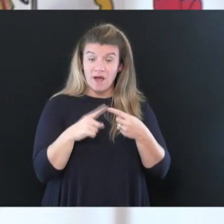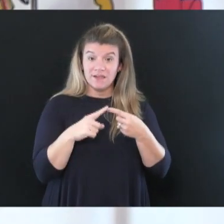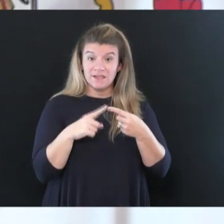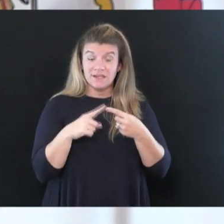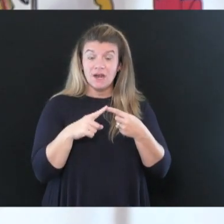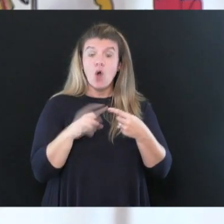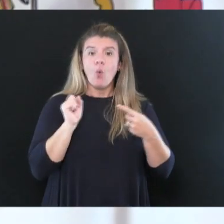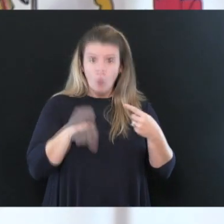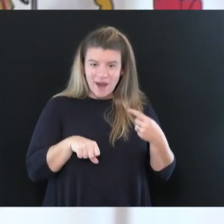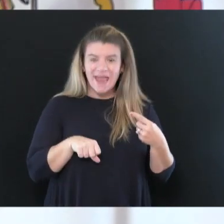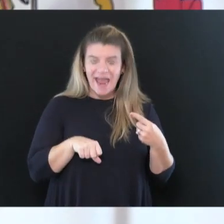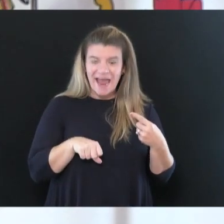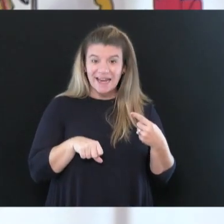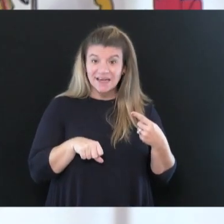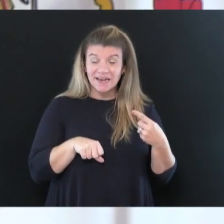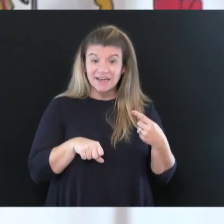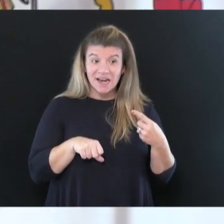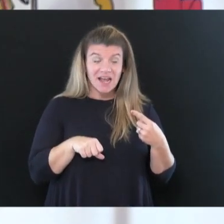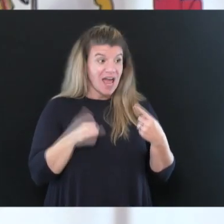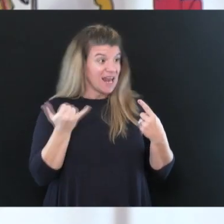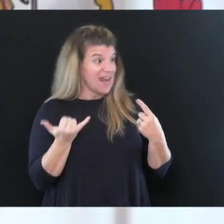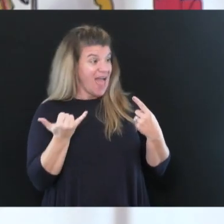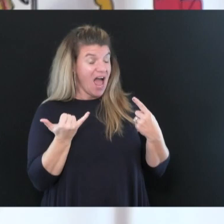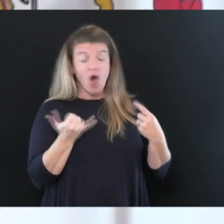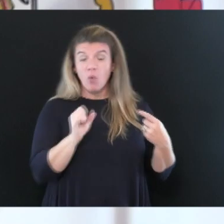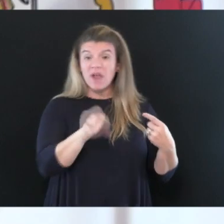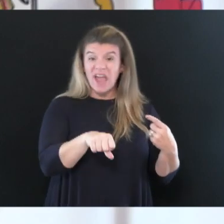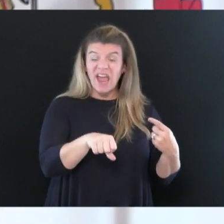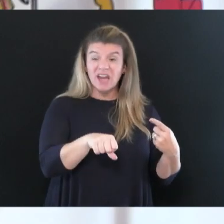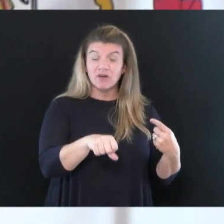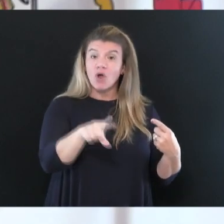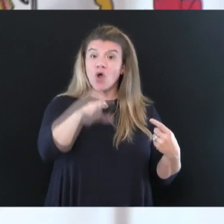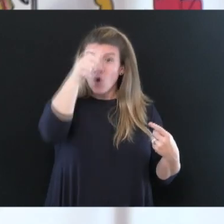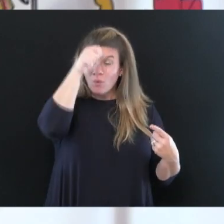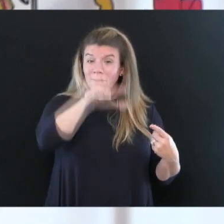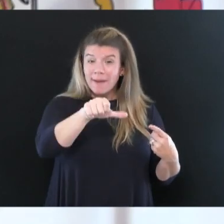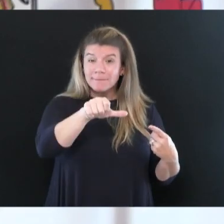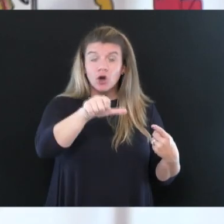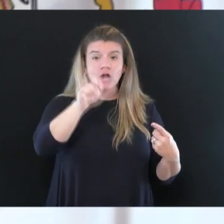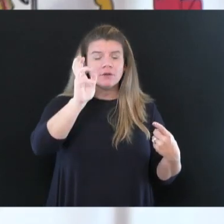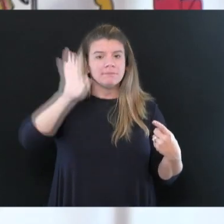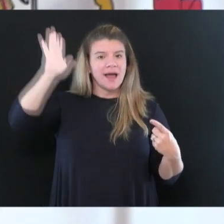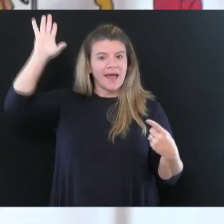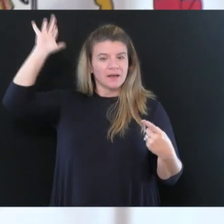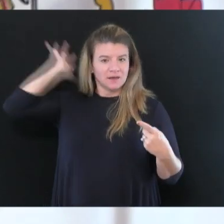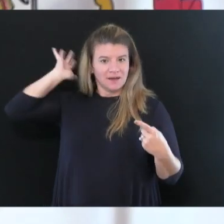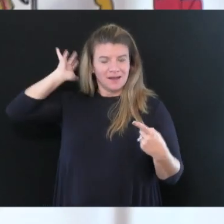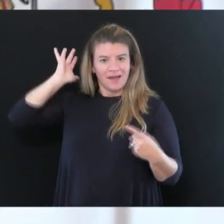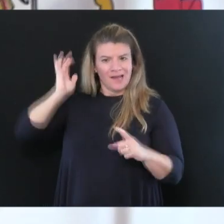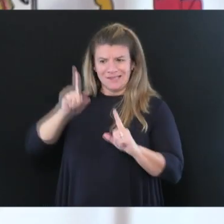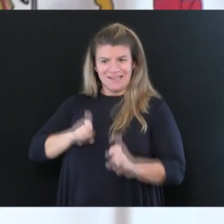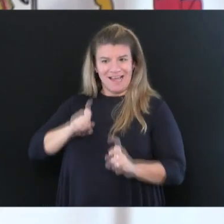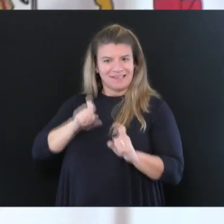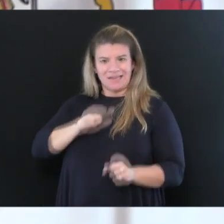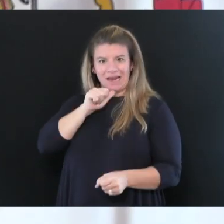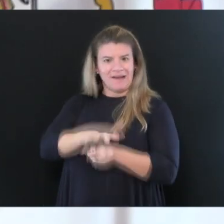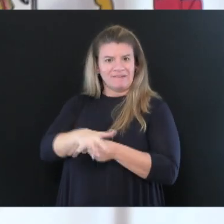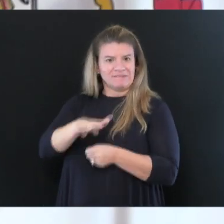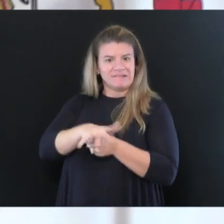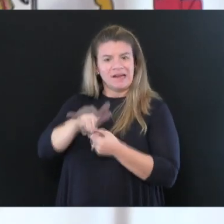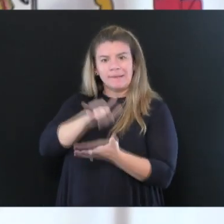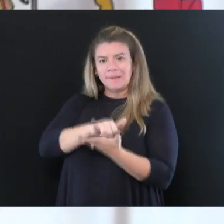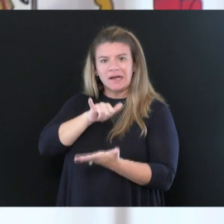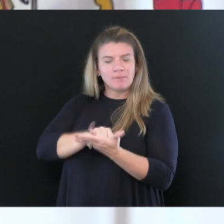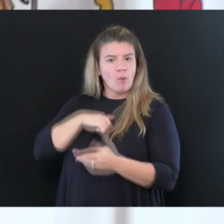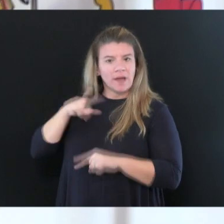can, and we have the ability now where we didn't have the ability. Remember when test kits were almost impossible to get and all that